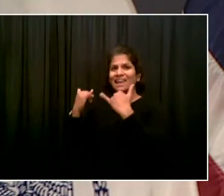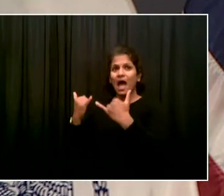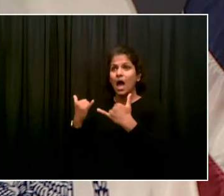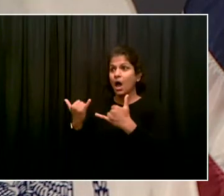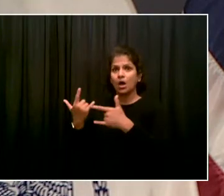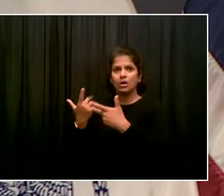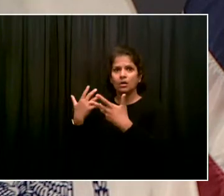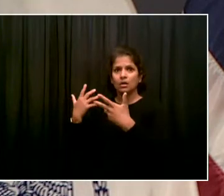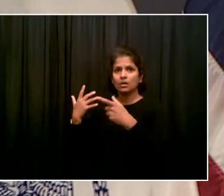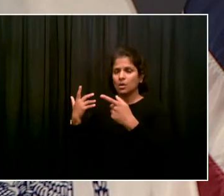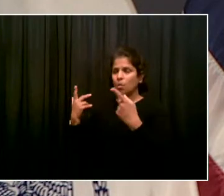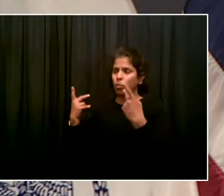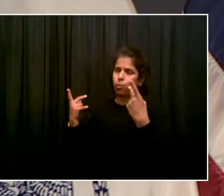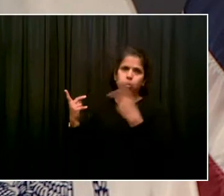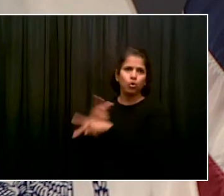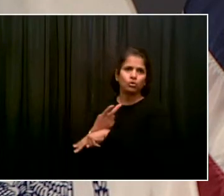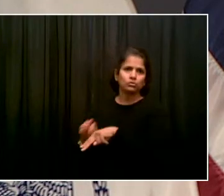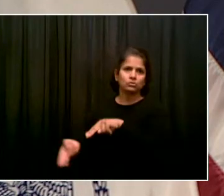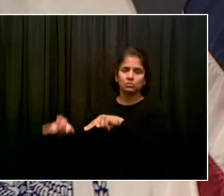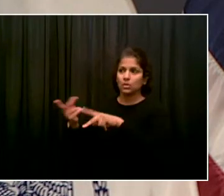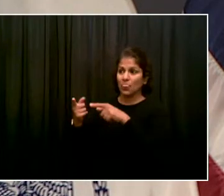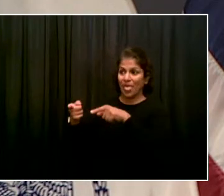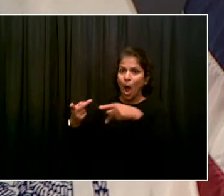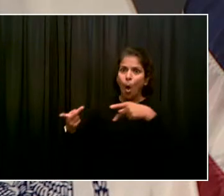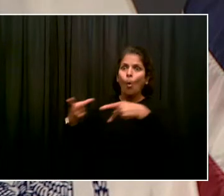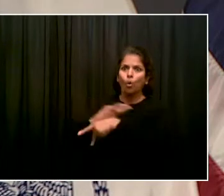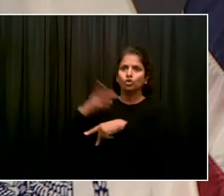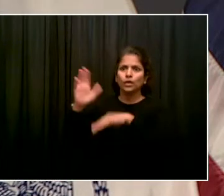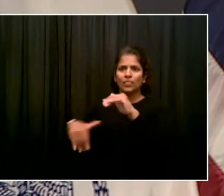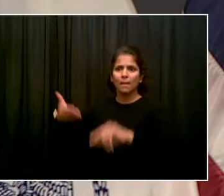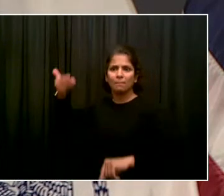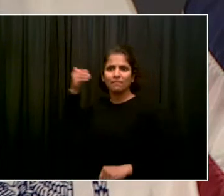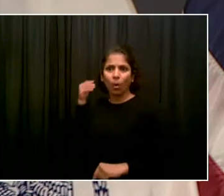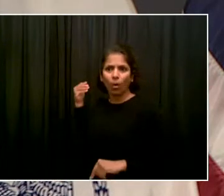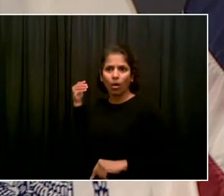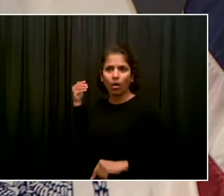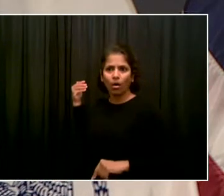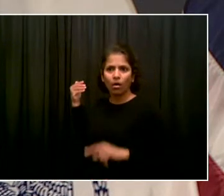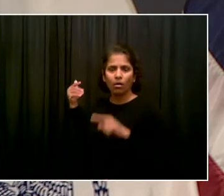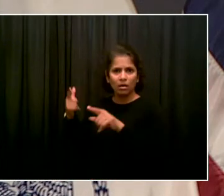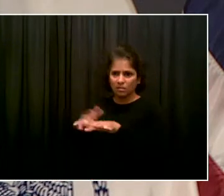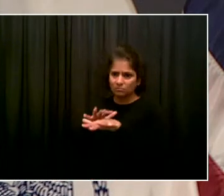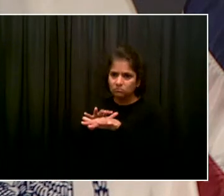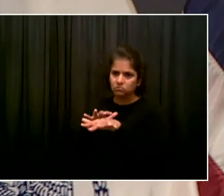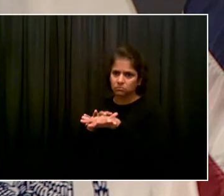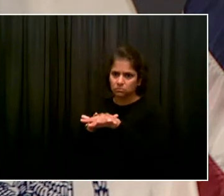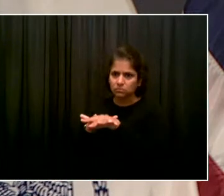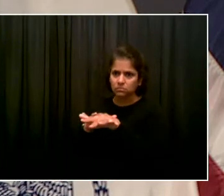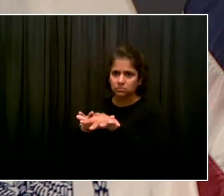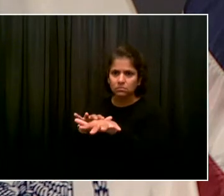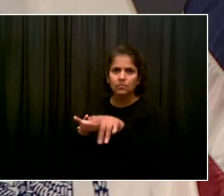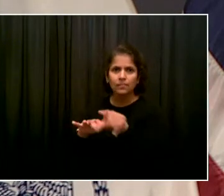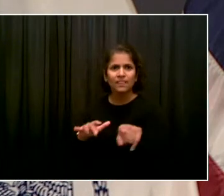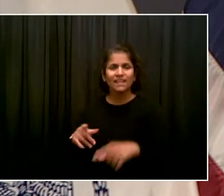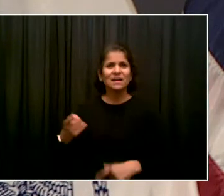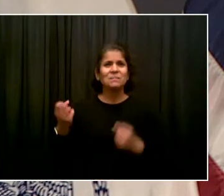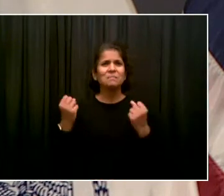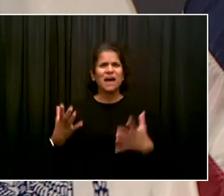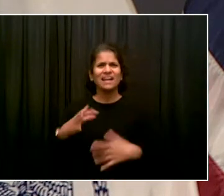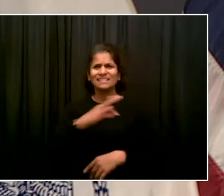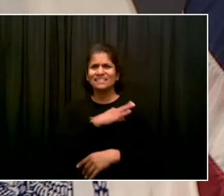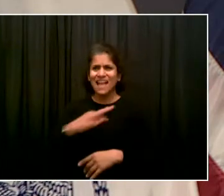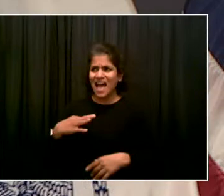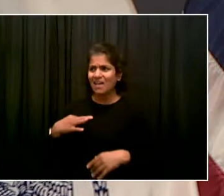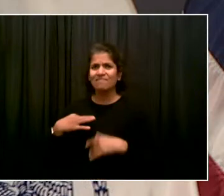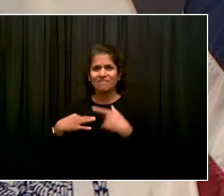office workers back at this point. I know you've gotten the question before, but I wanted to see if your thinking has changed, especially since we know congestion pricing is still going to